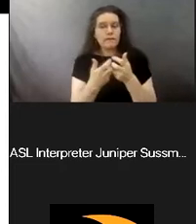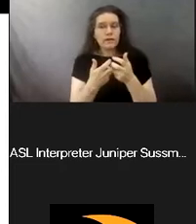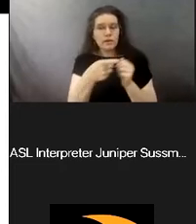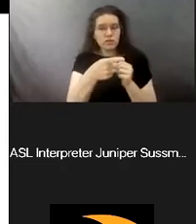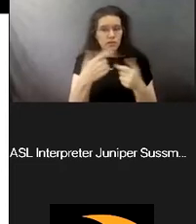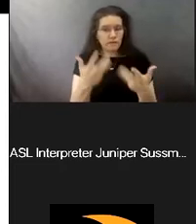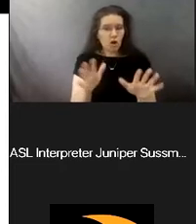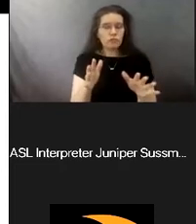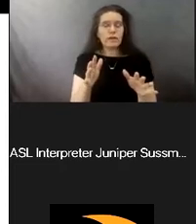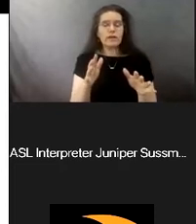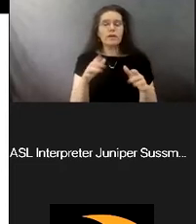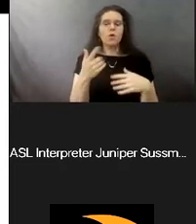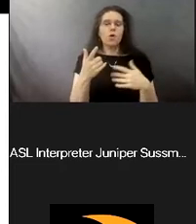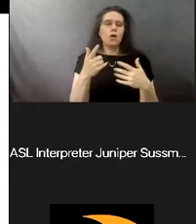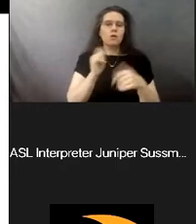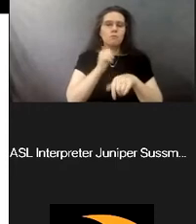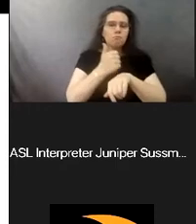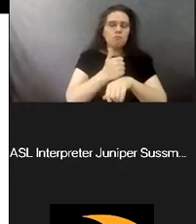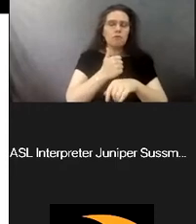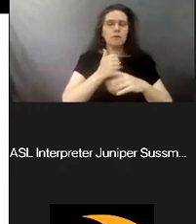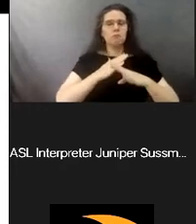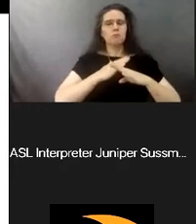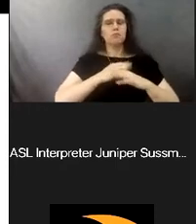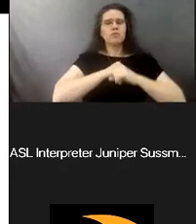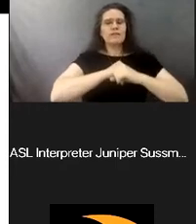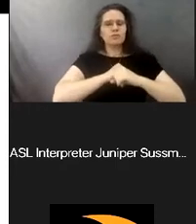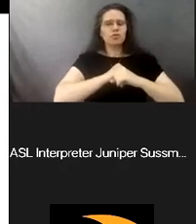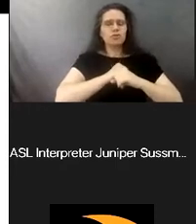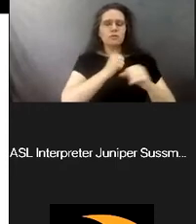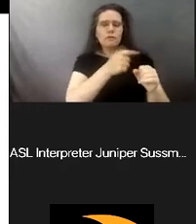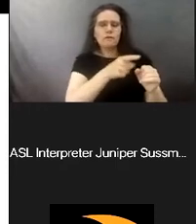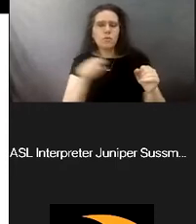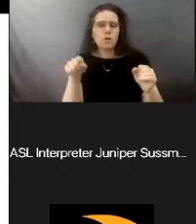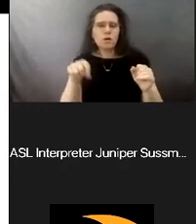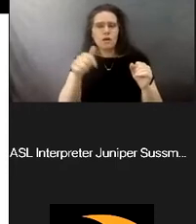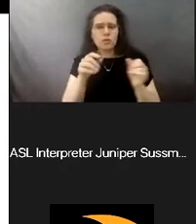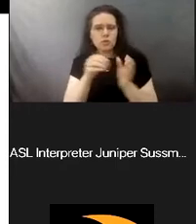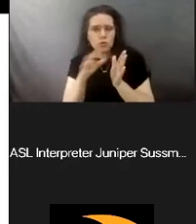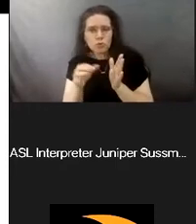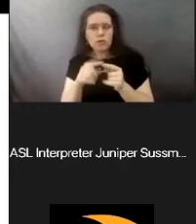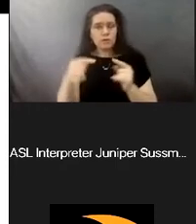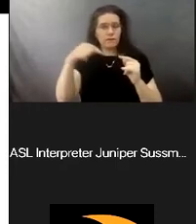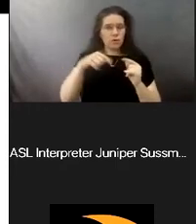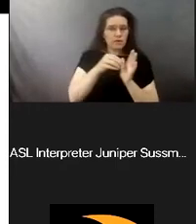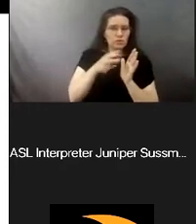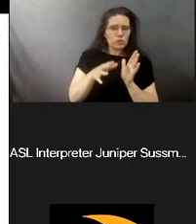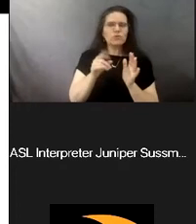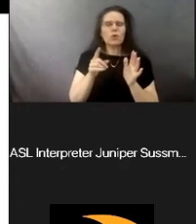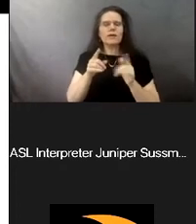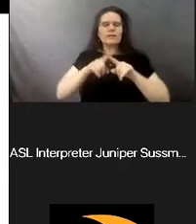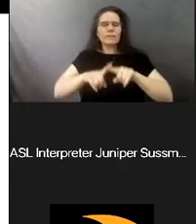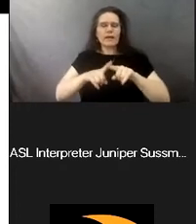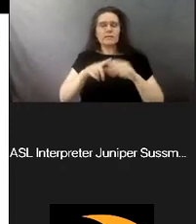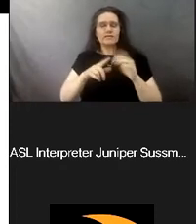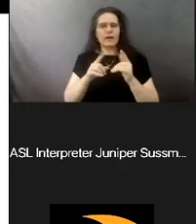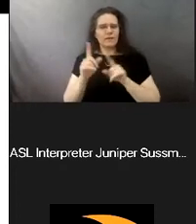school. These are just some of the factors that could be relevant to that fact-specific, individualized determination that